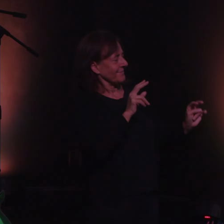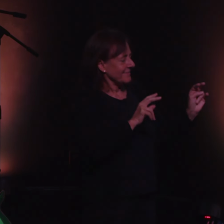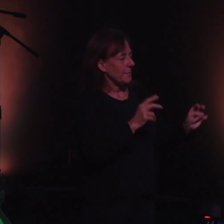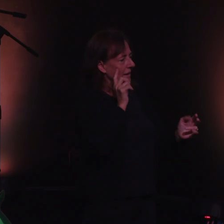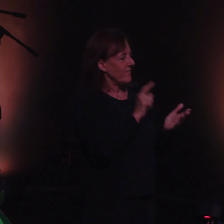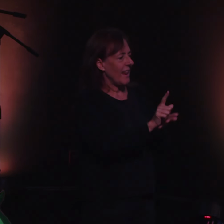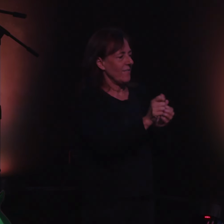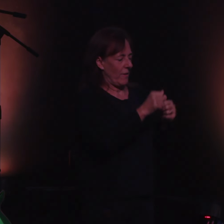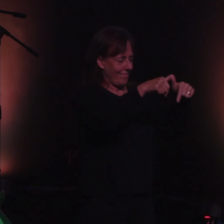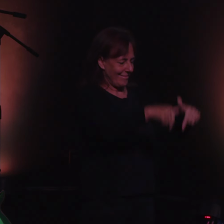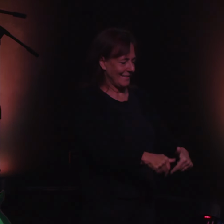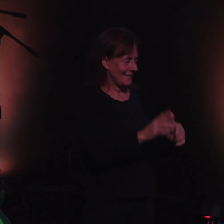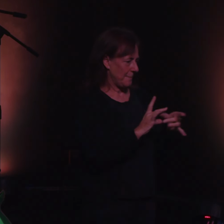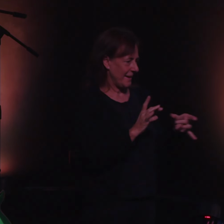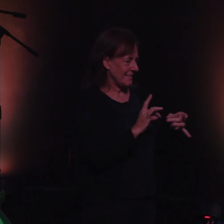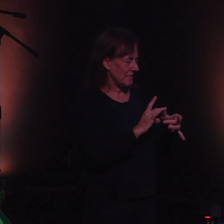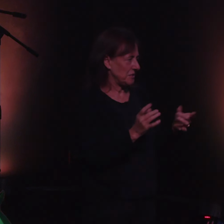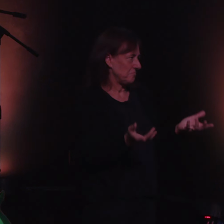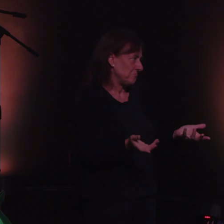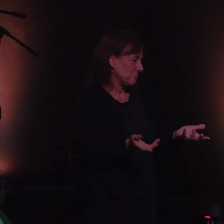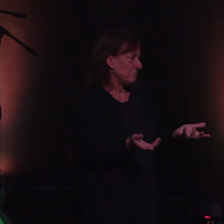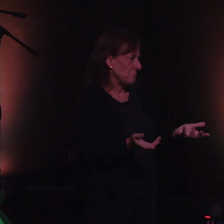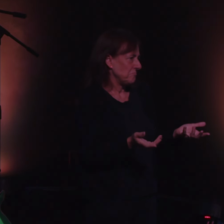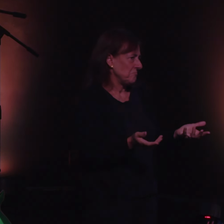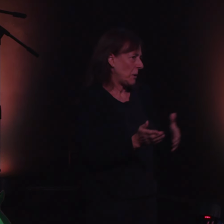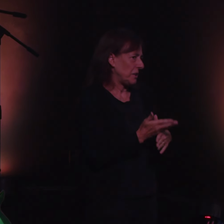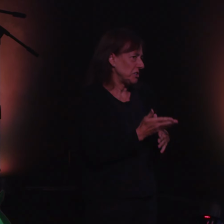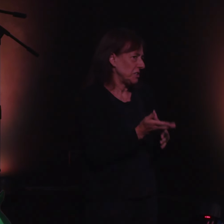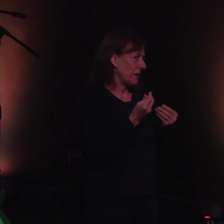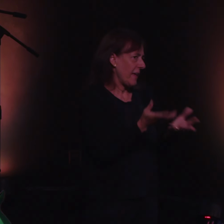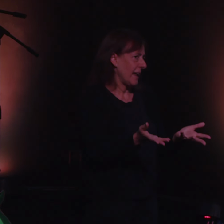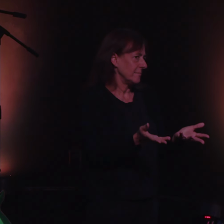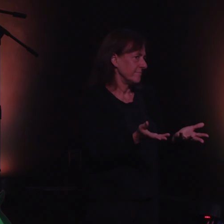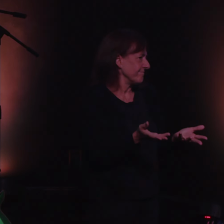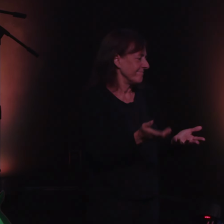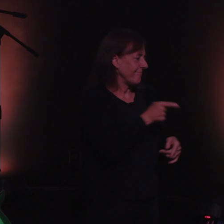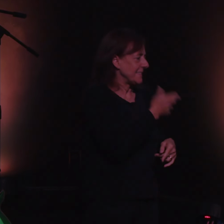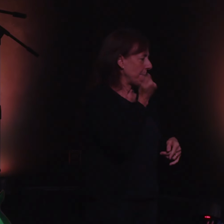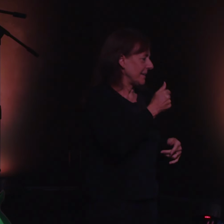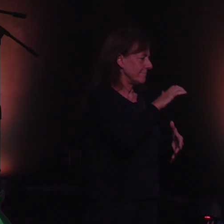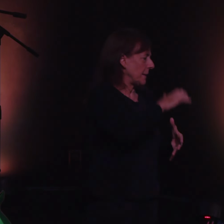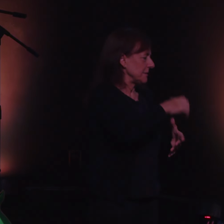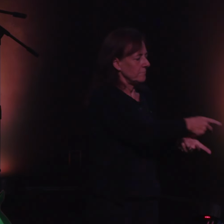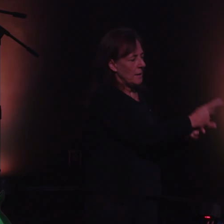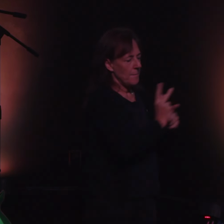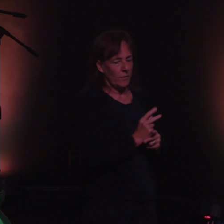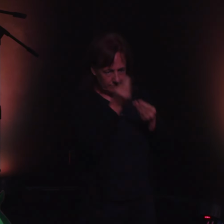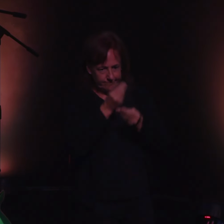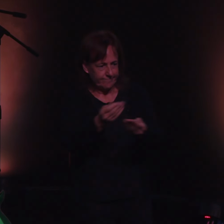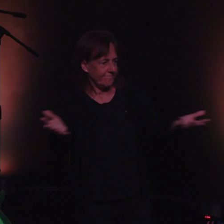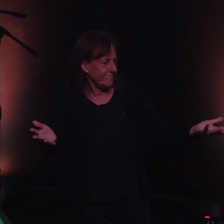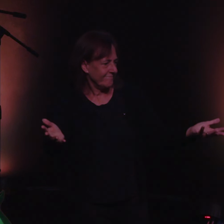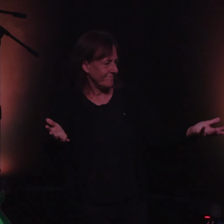fell in love with this message, and I just thought, I want to share this, but I cannot share better than what he has said. And so, again,